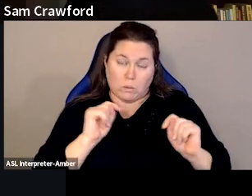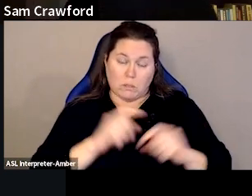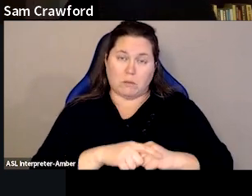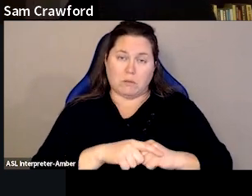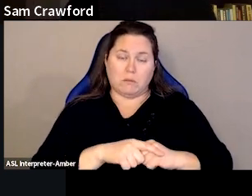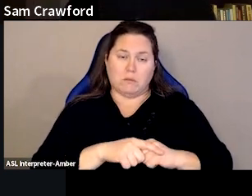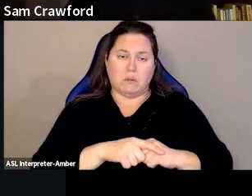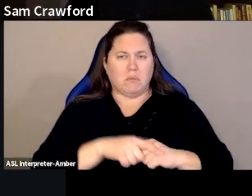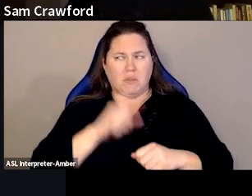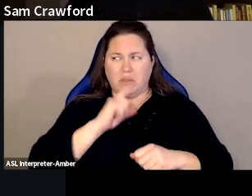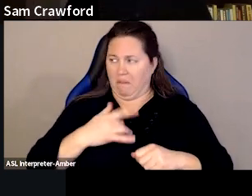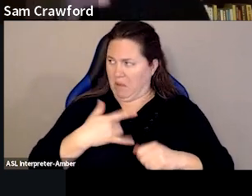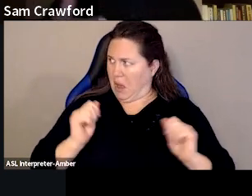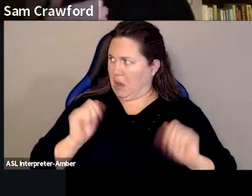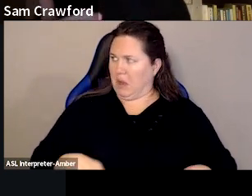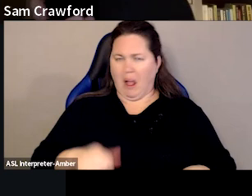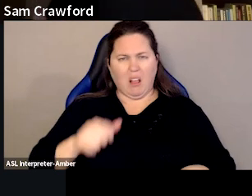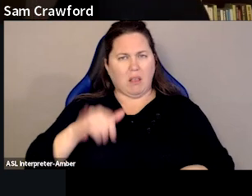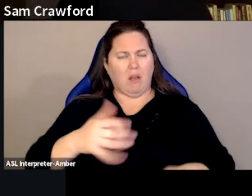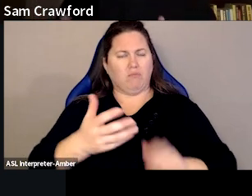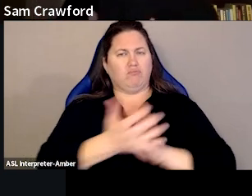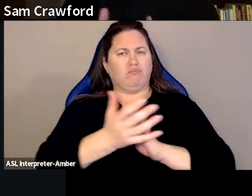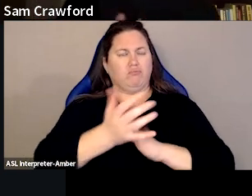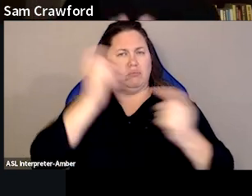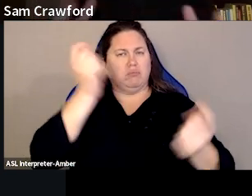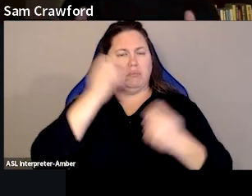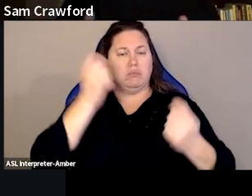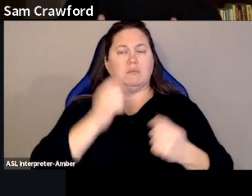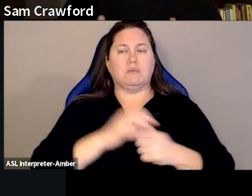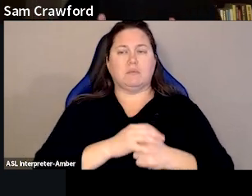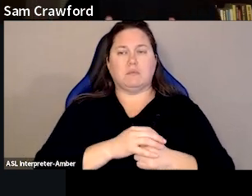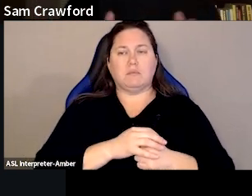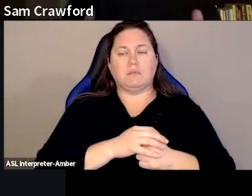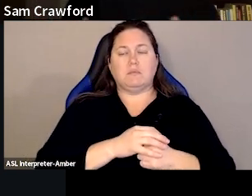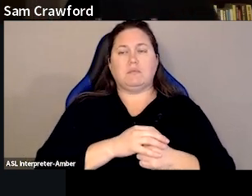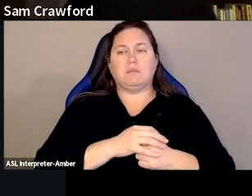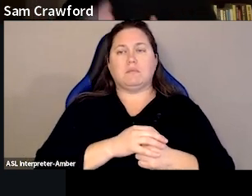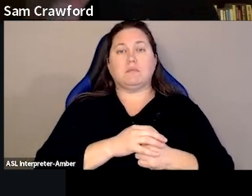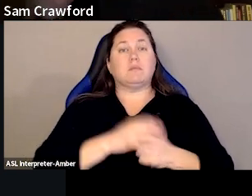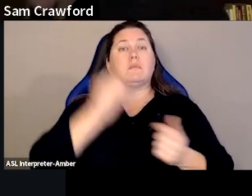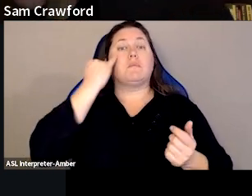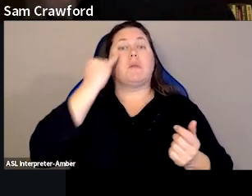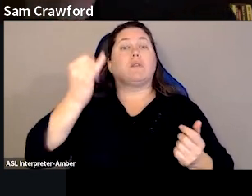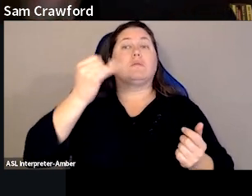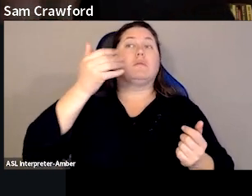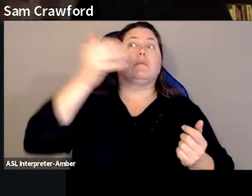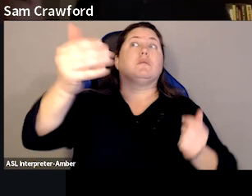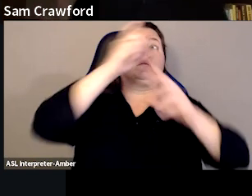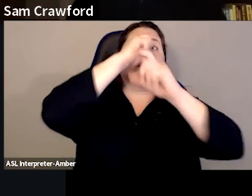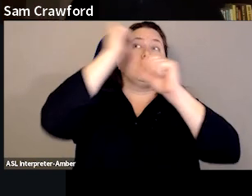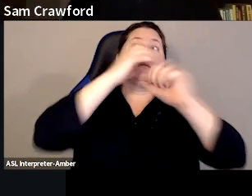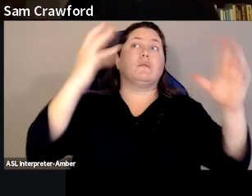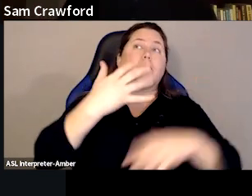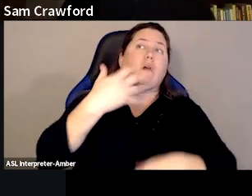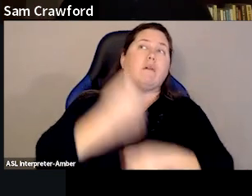cause for celebration. And I've got in my notes here, like, can you imagine in 5 years' time where we're going to be with these